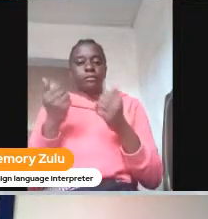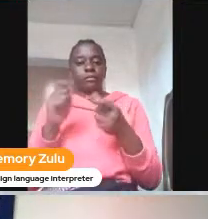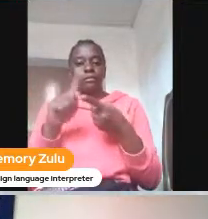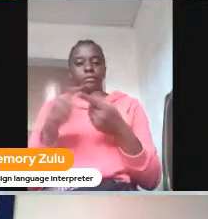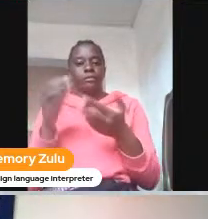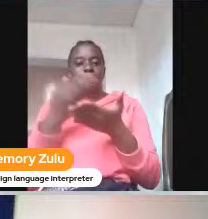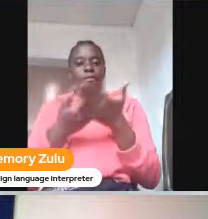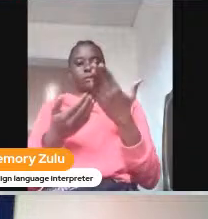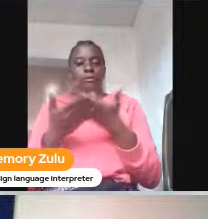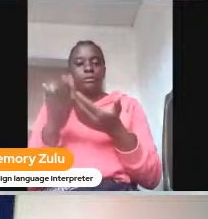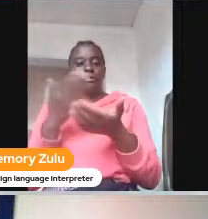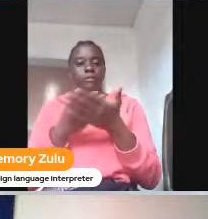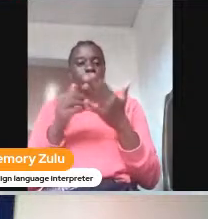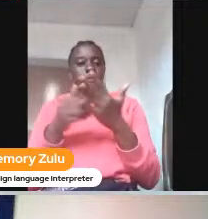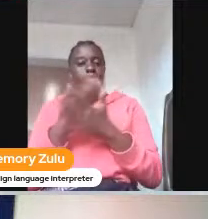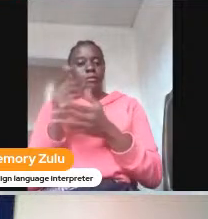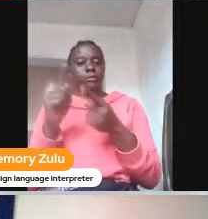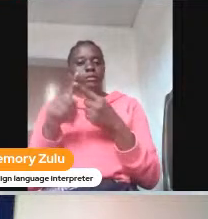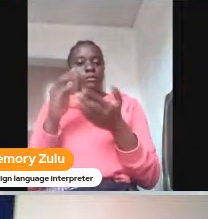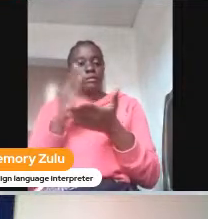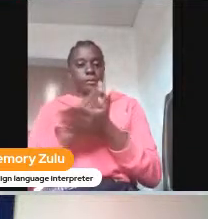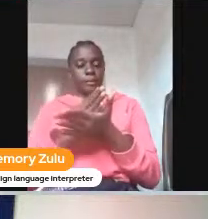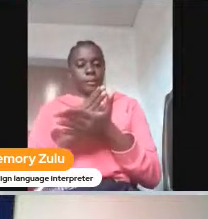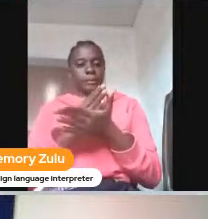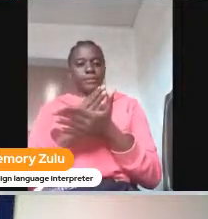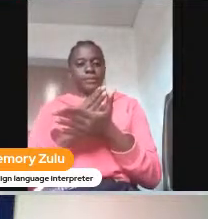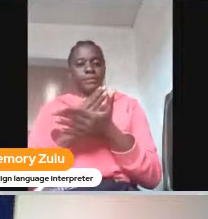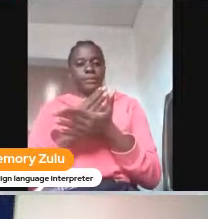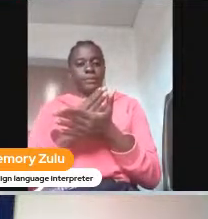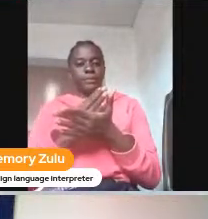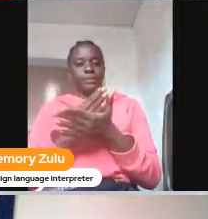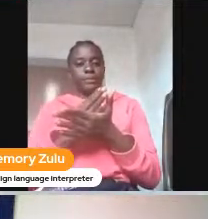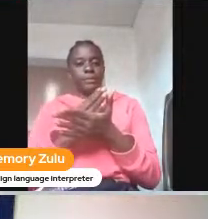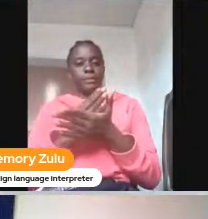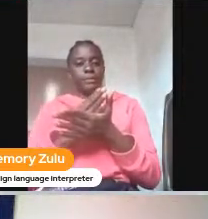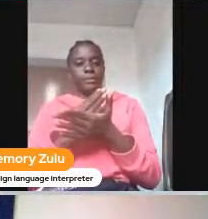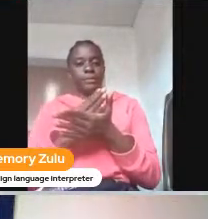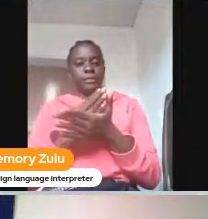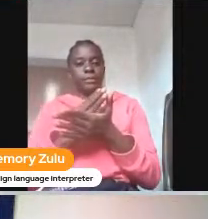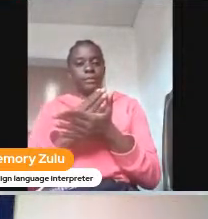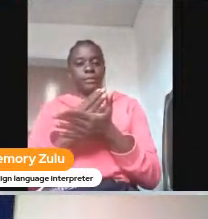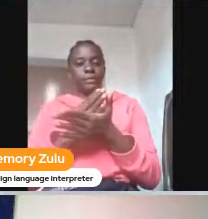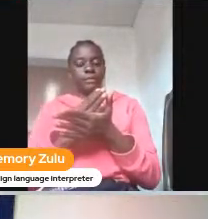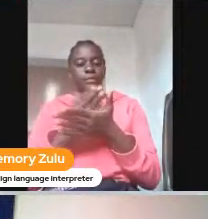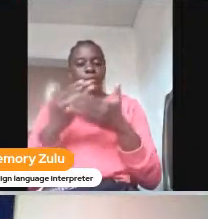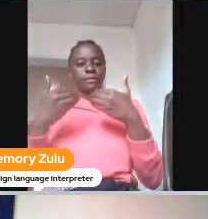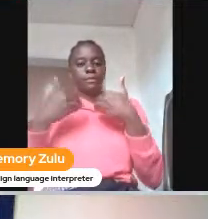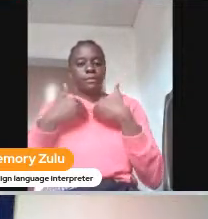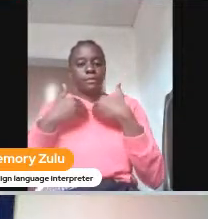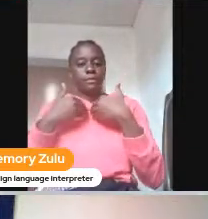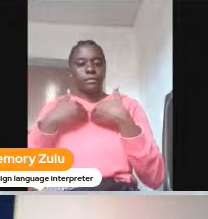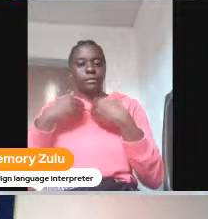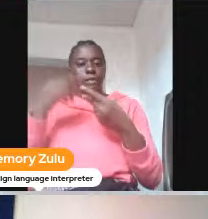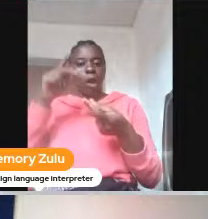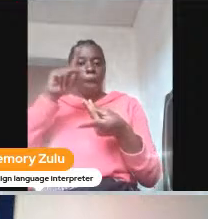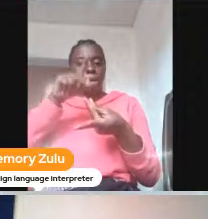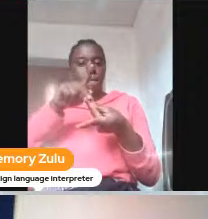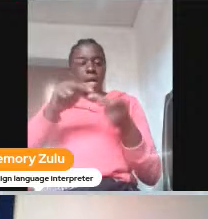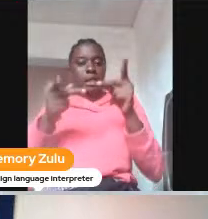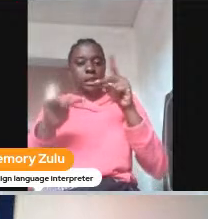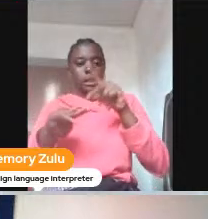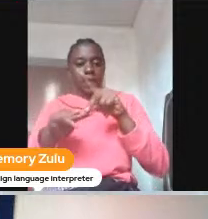as Sarah was saying, there's also what we call partner notification. This is whereby if someone is treated for